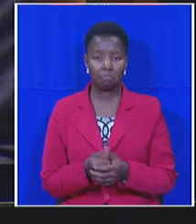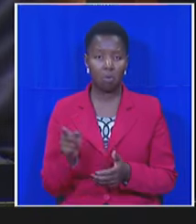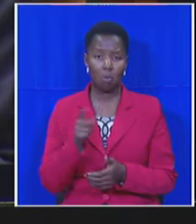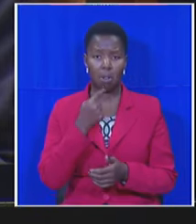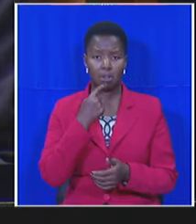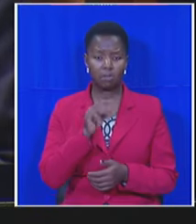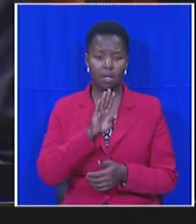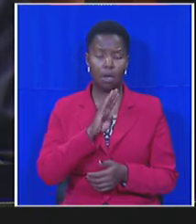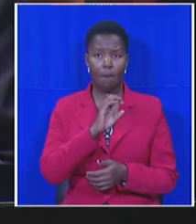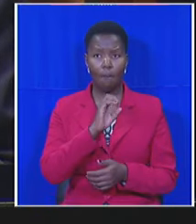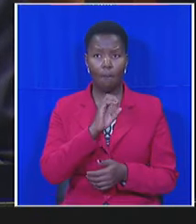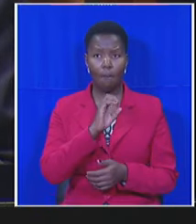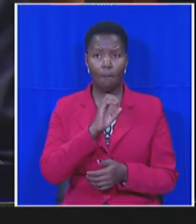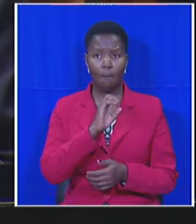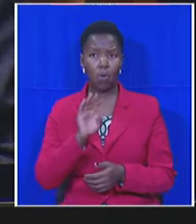Deputy Speaker.